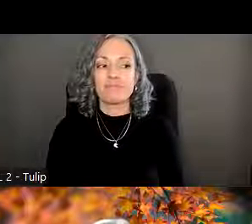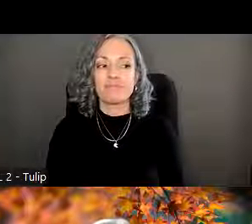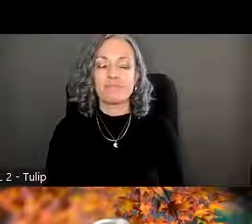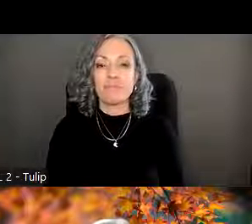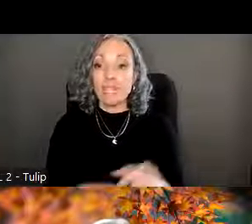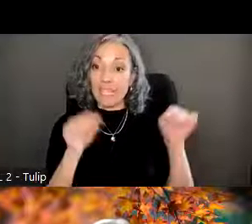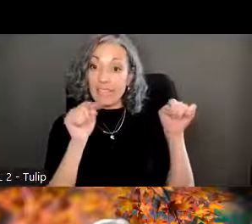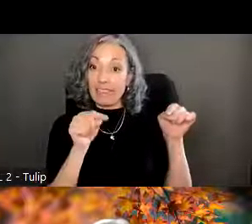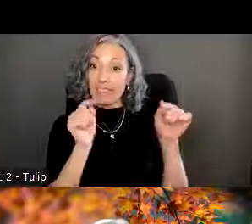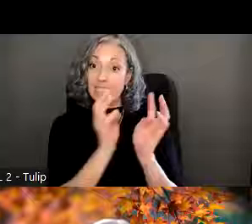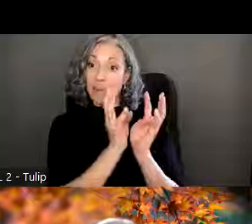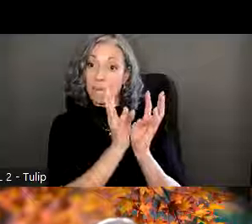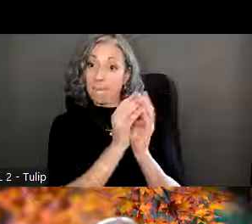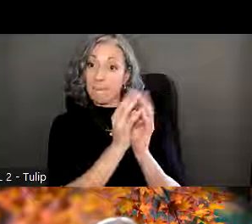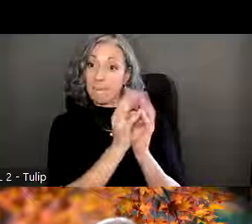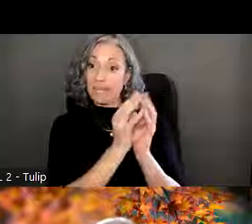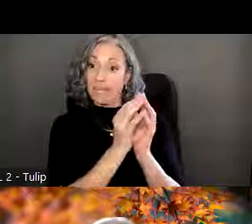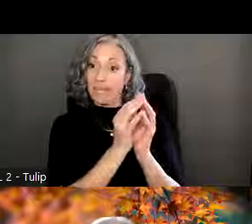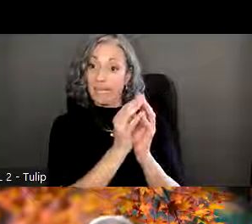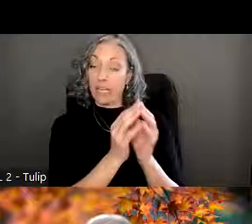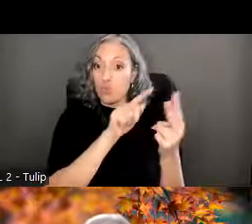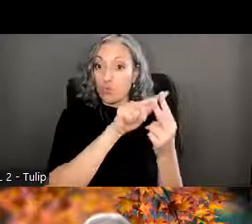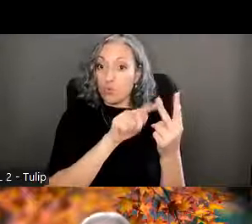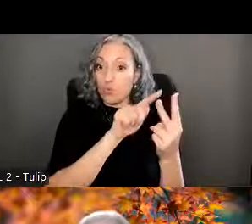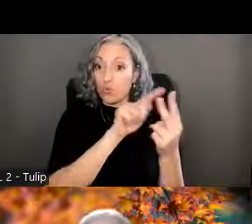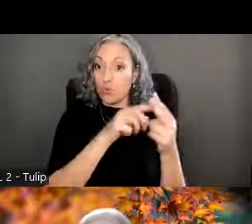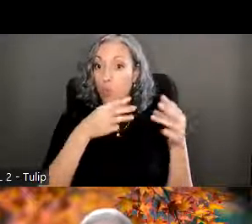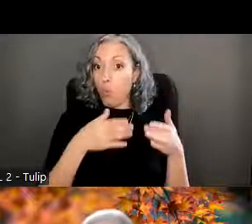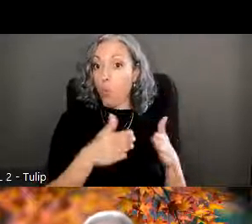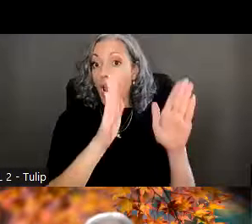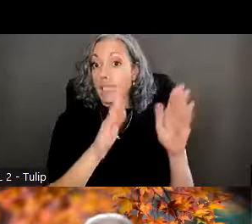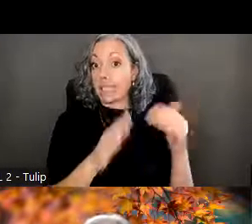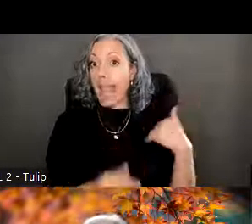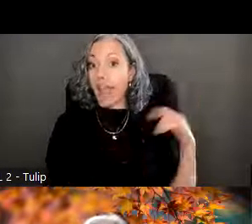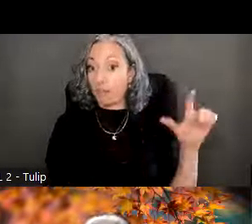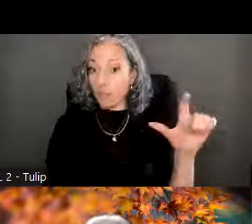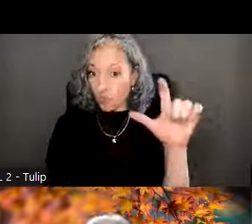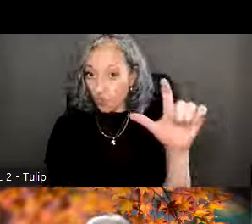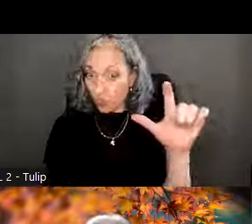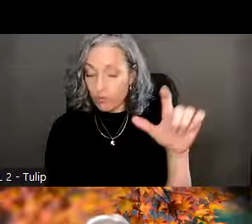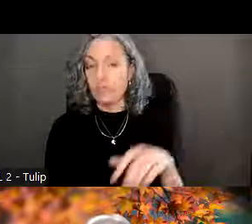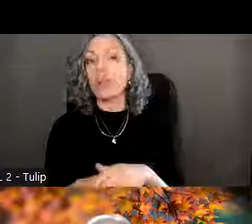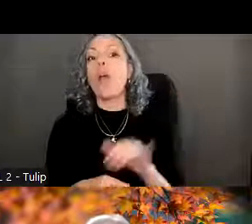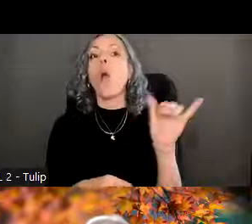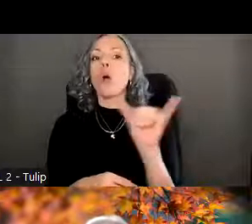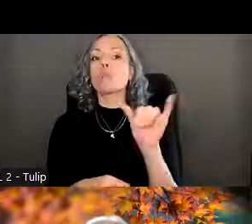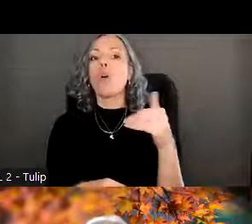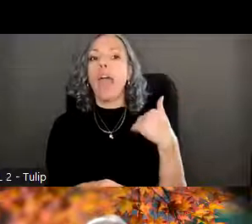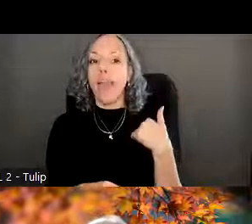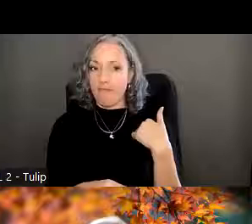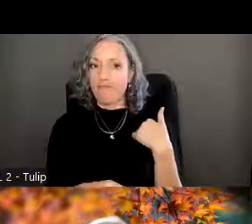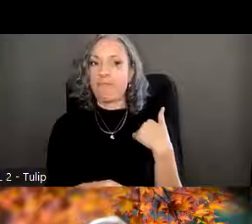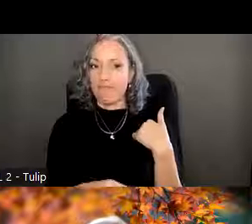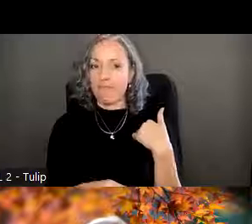This meeting is in two formats. We have the Zoom virtual format, as well as there is